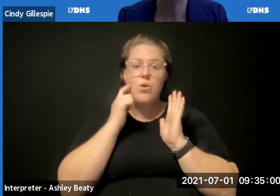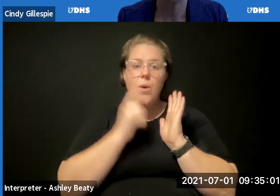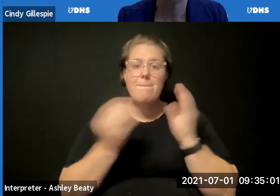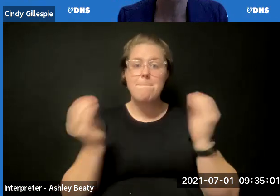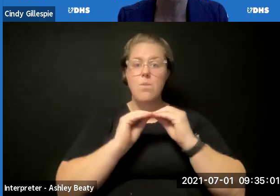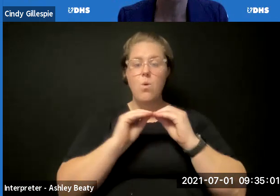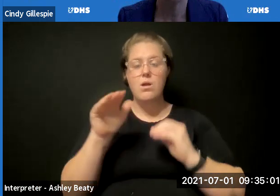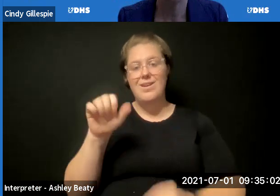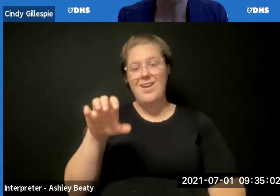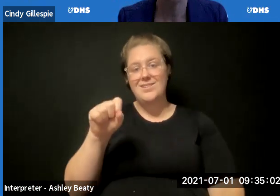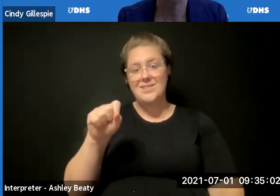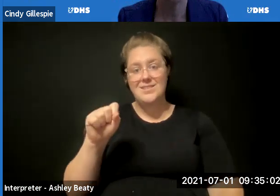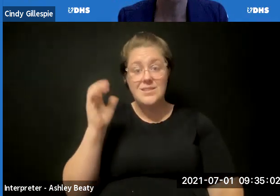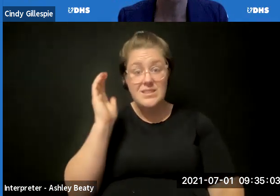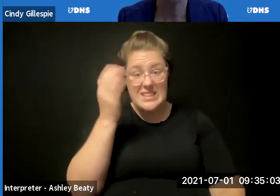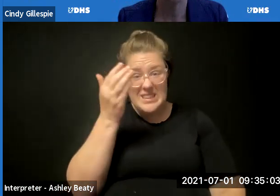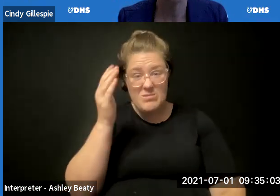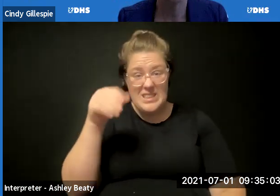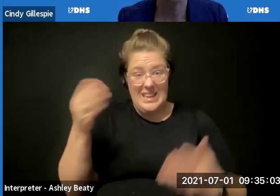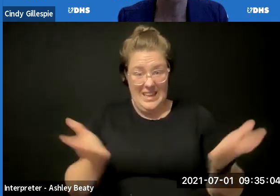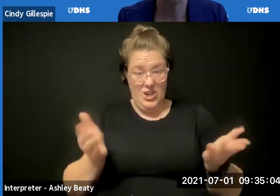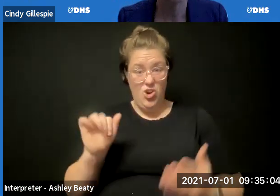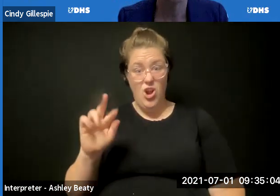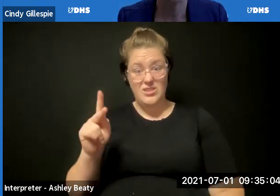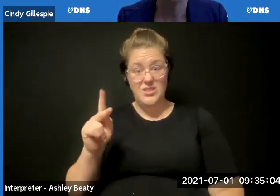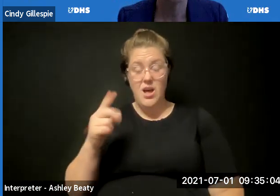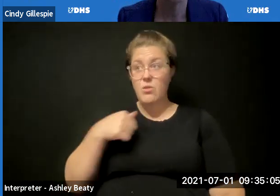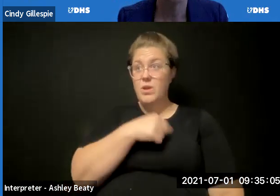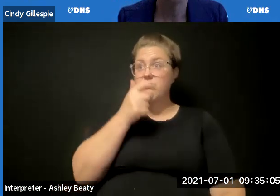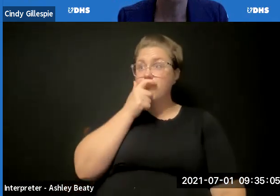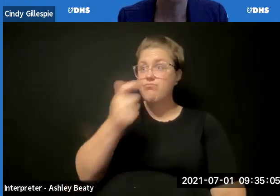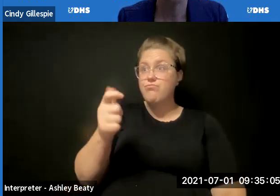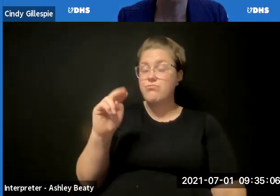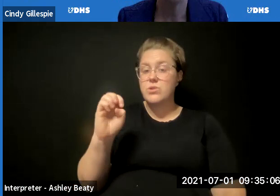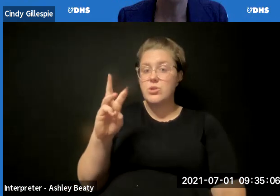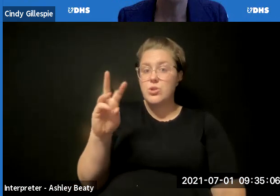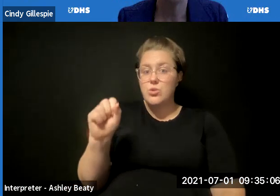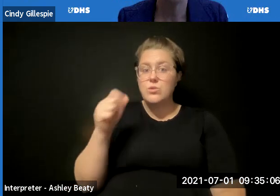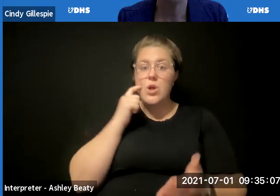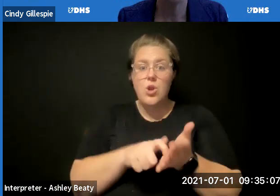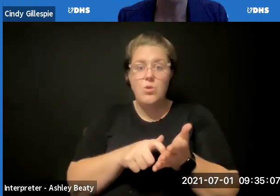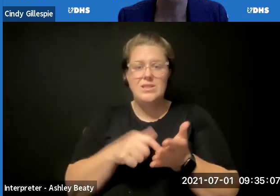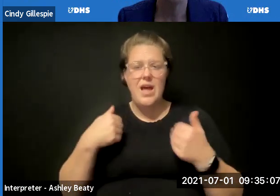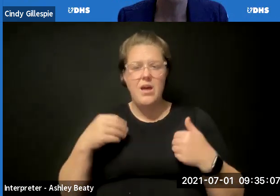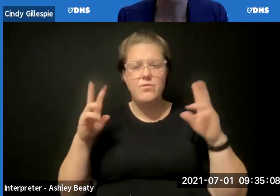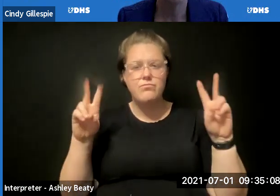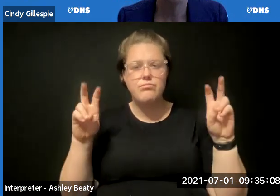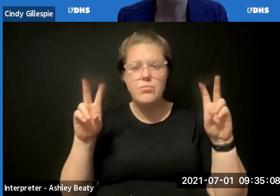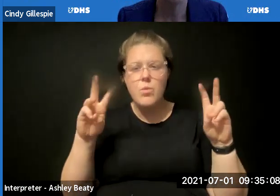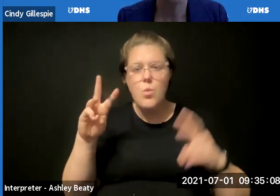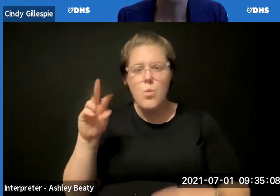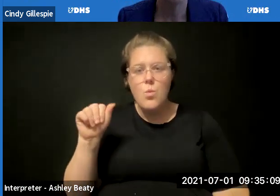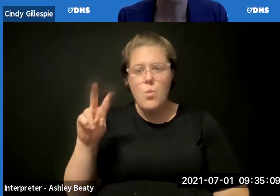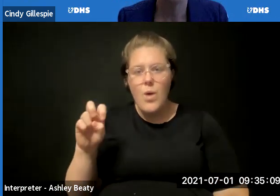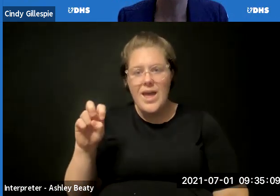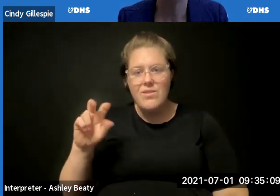increase in cases here in Arkansas, and talks about a resurgence or a wave 3. Can you talk a little bit about what that means